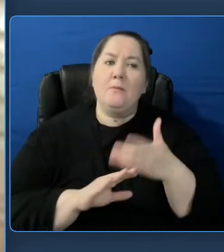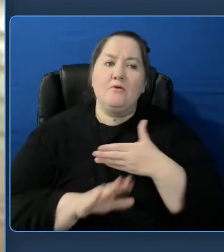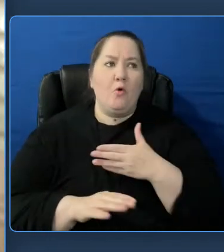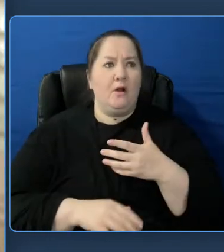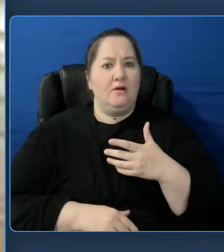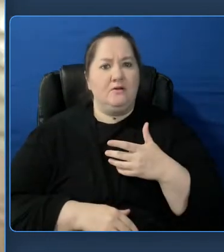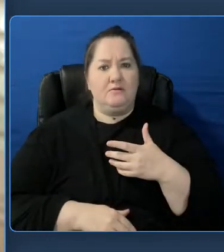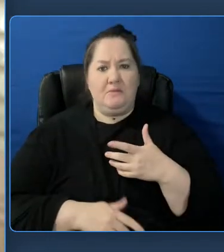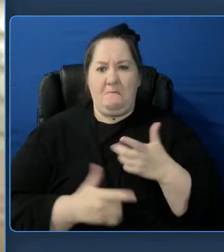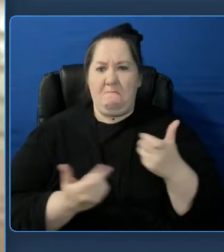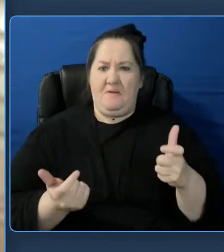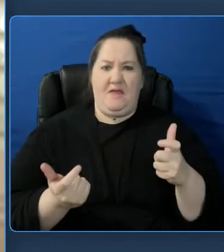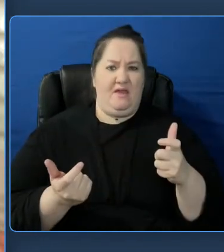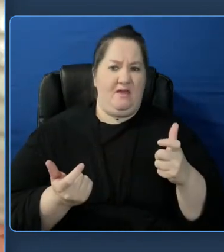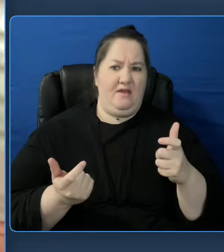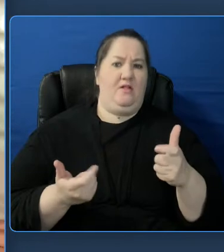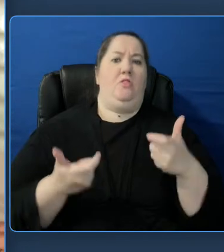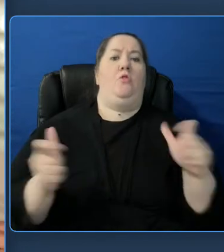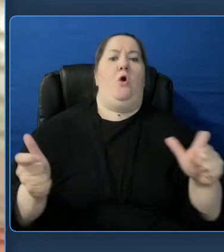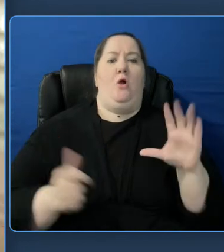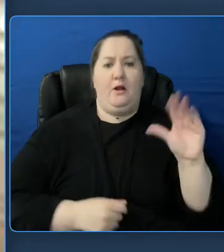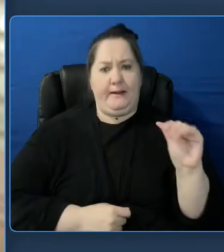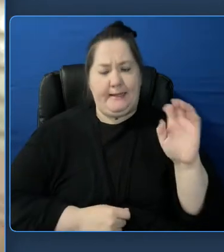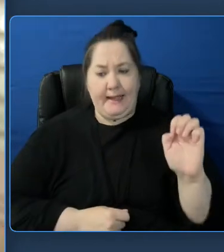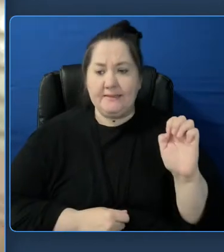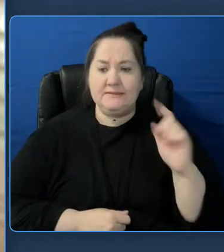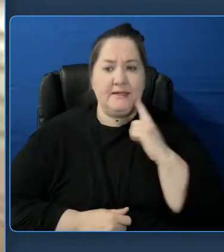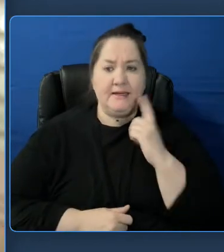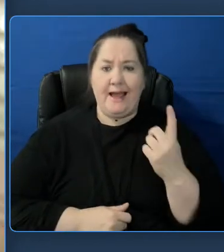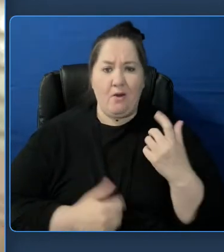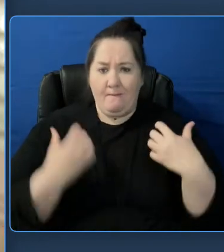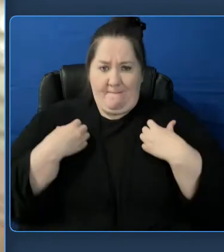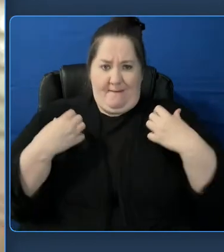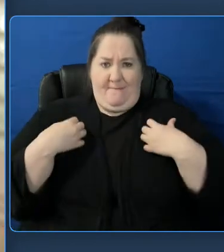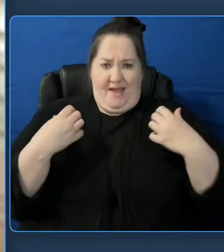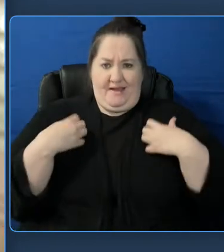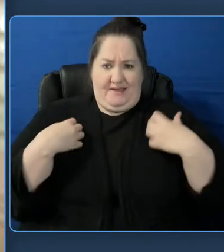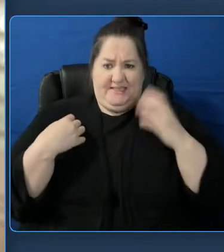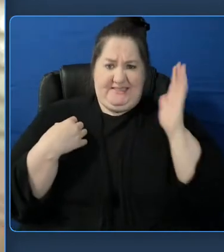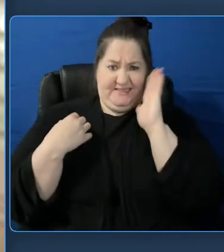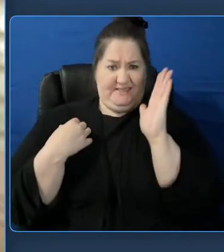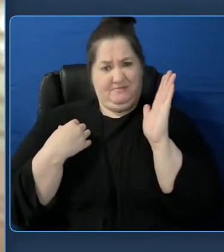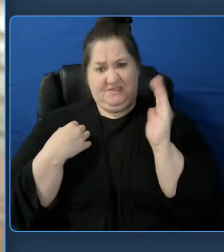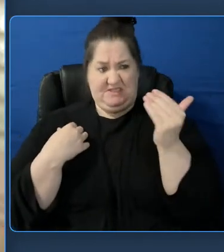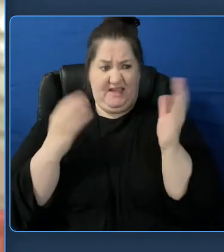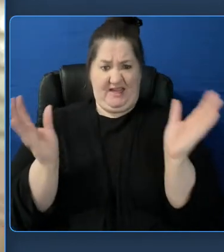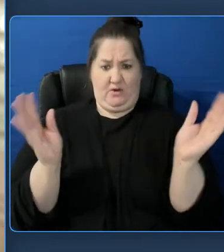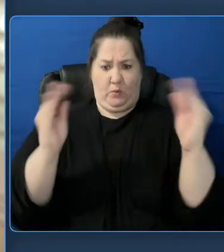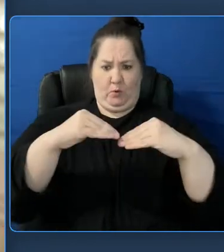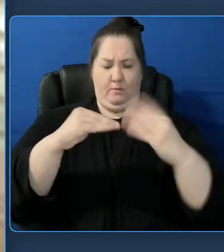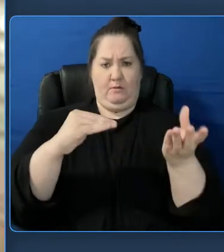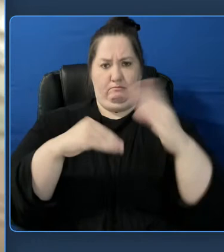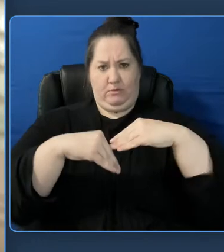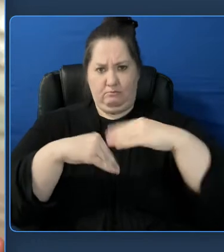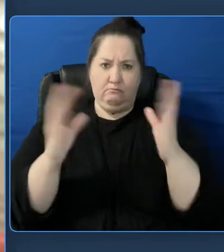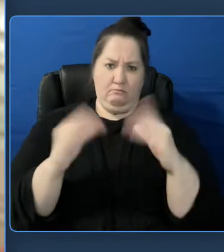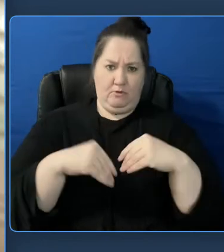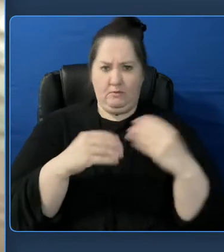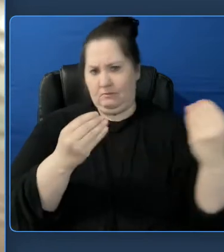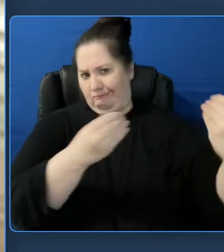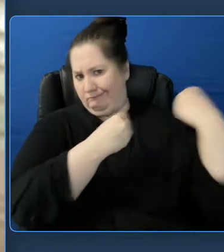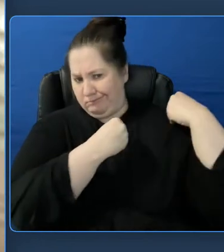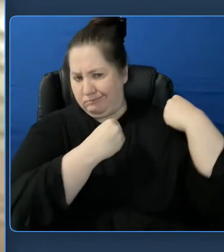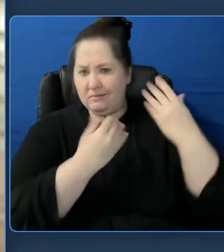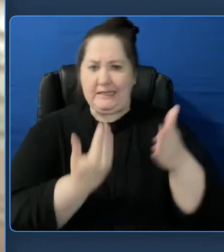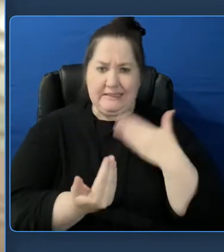carry, these much larger cases can fit in a backpack, it looks like, from what I've seen on the website. I haven't gotten to test them yet, but it